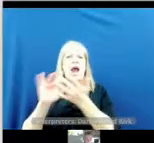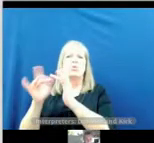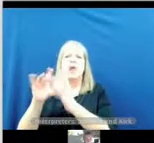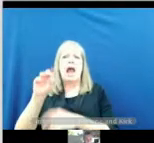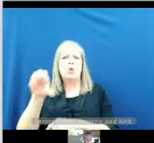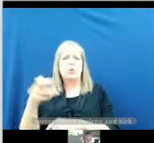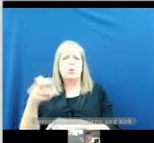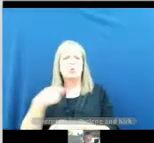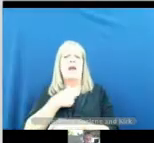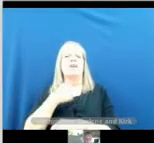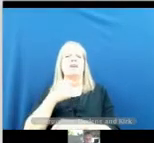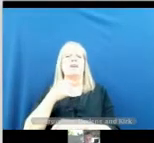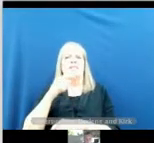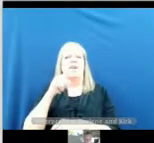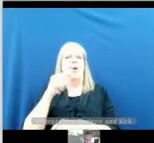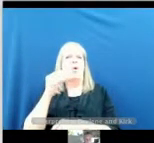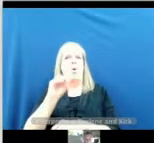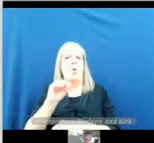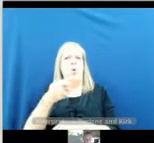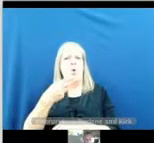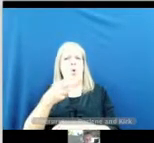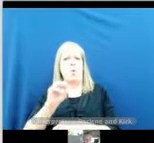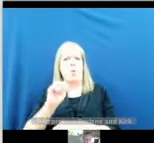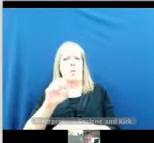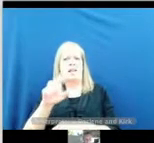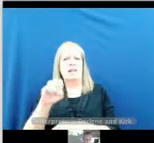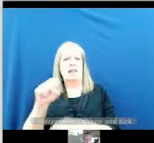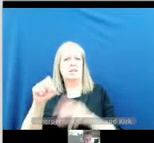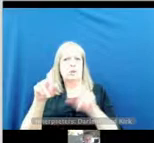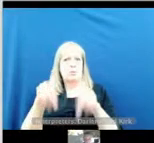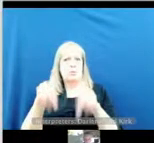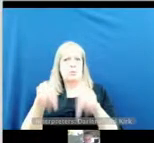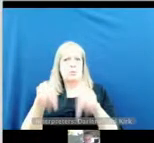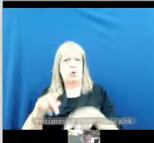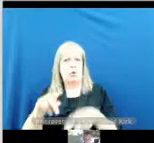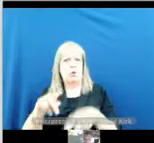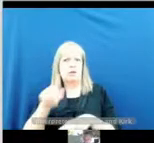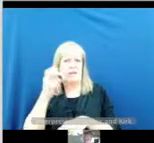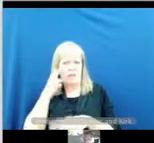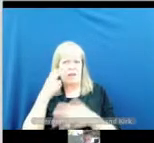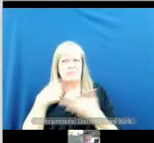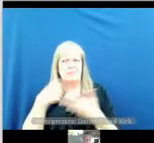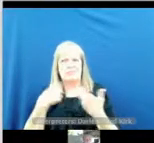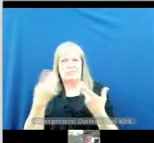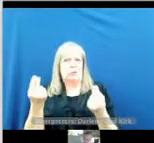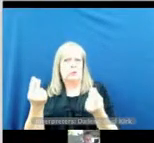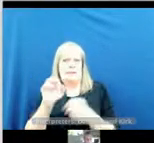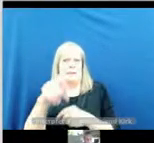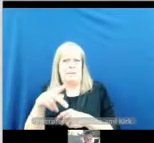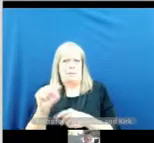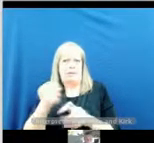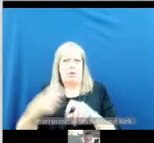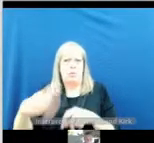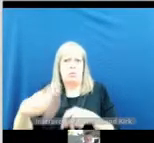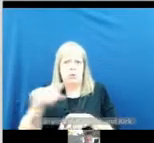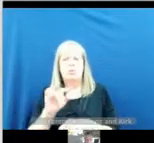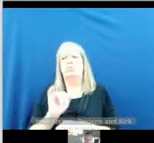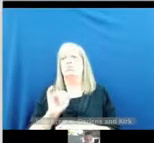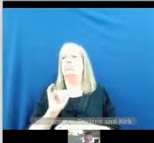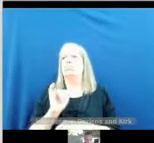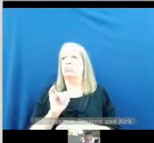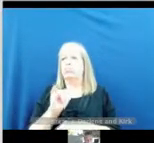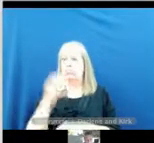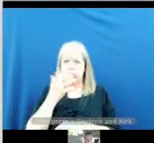see if I can learn new tips from all of you. Oh, great. That's good to know. Well, hopefully that there